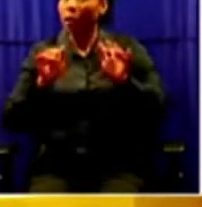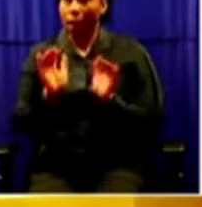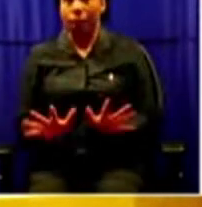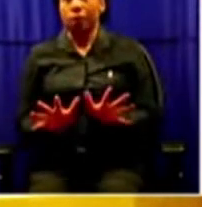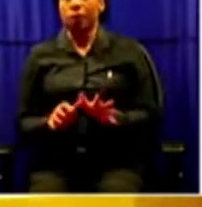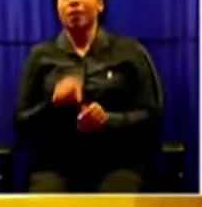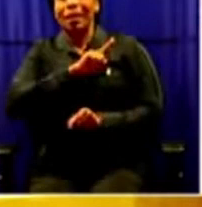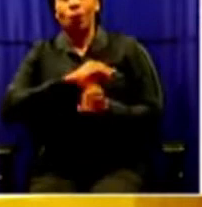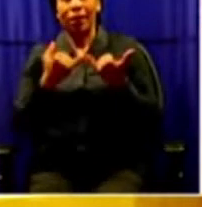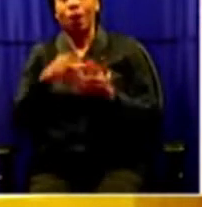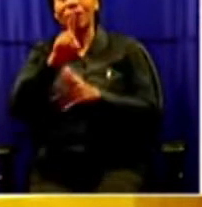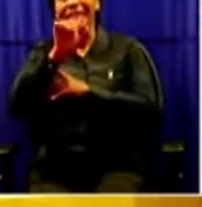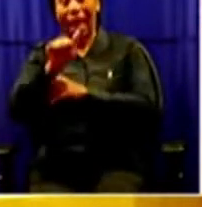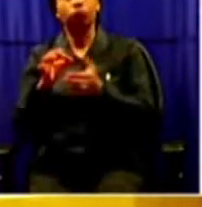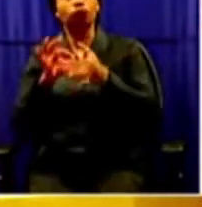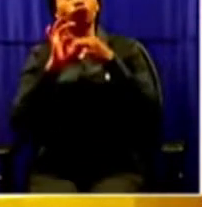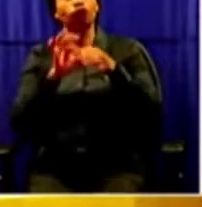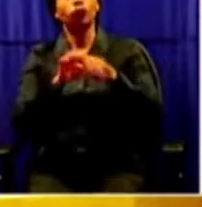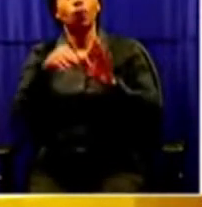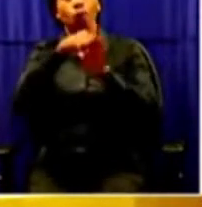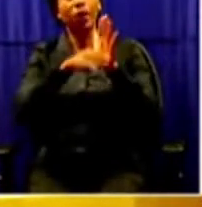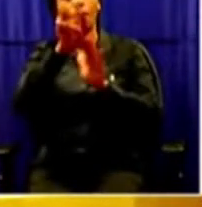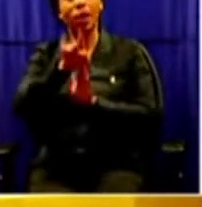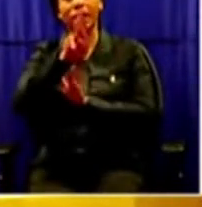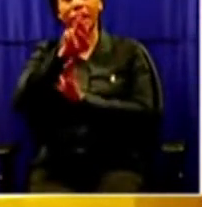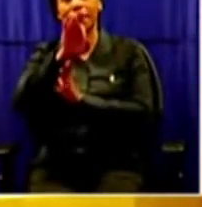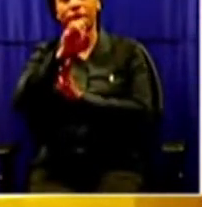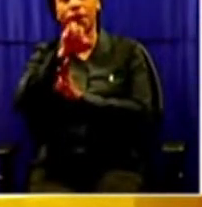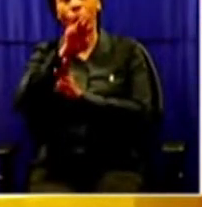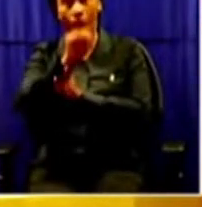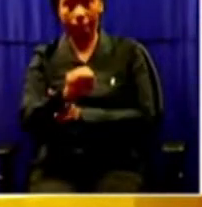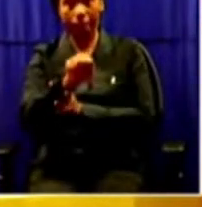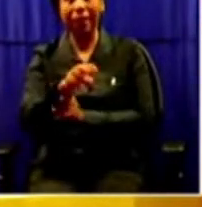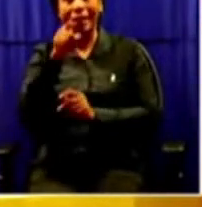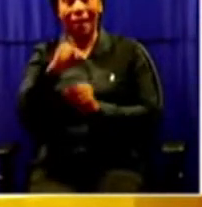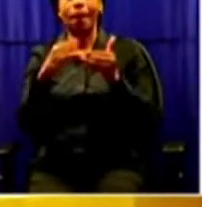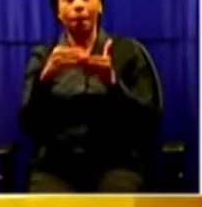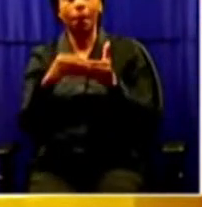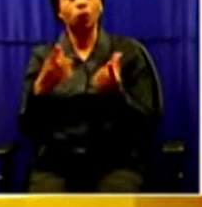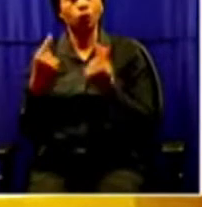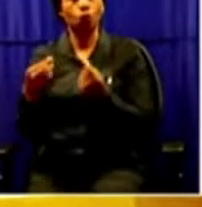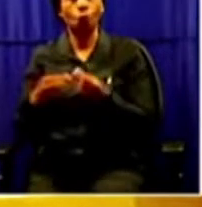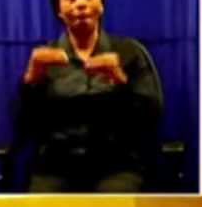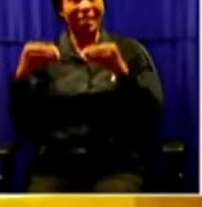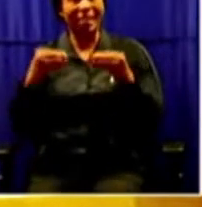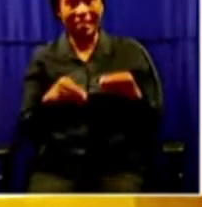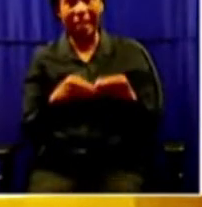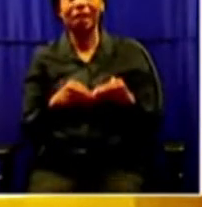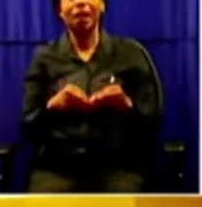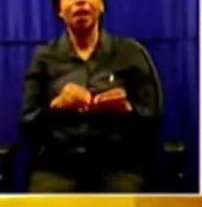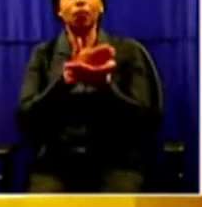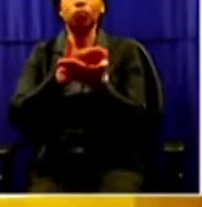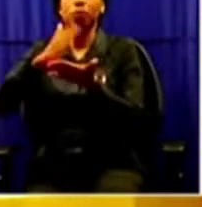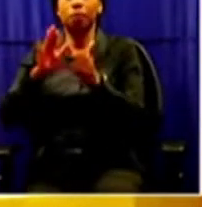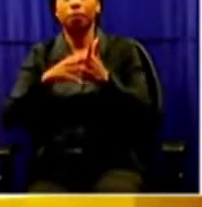to a program of reform. We will table private members' bills that deal with the ease of doing business, that cut red tape, and see